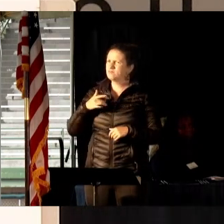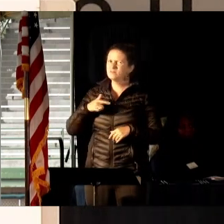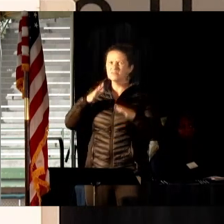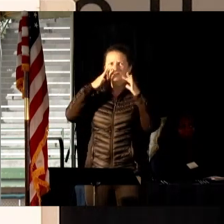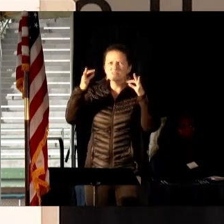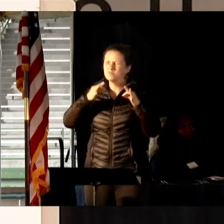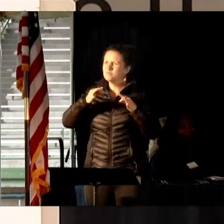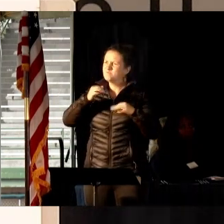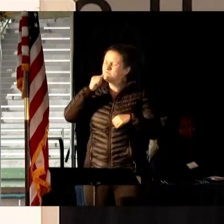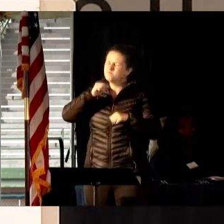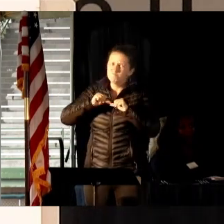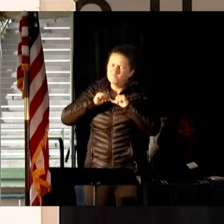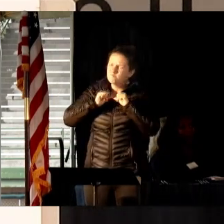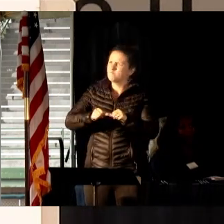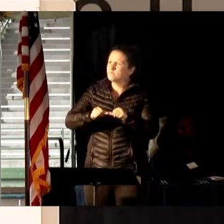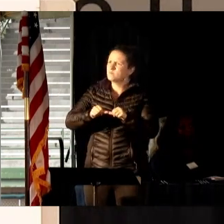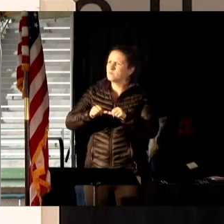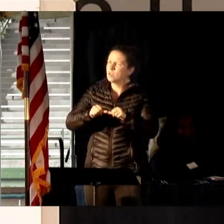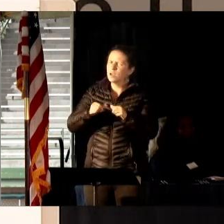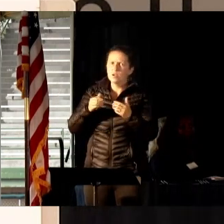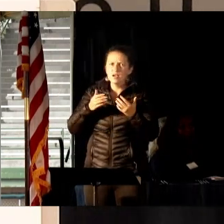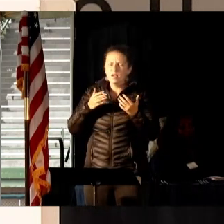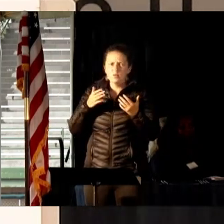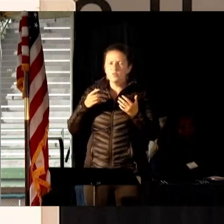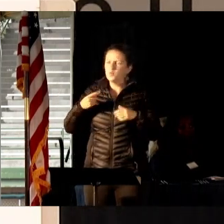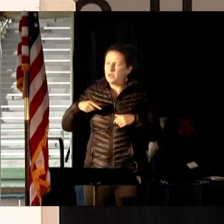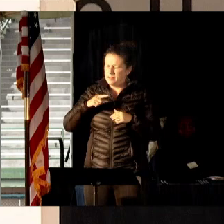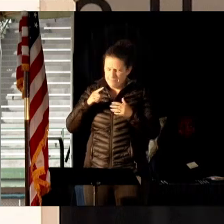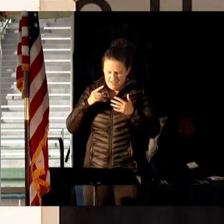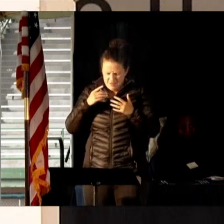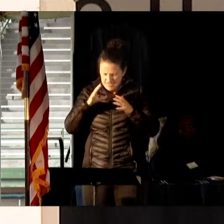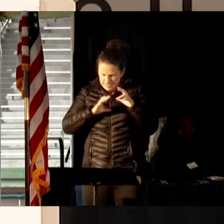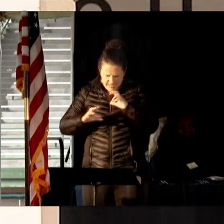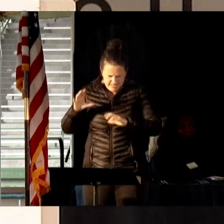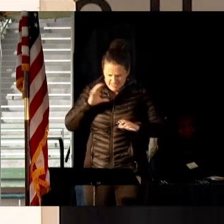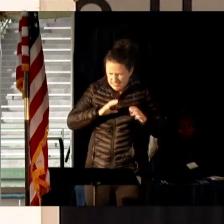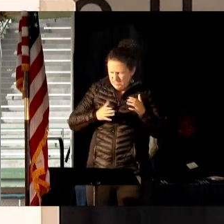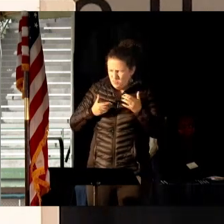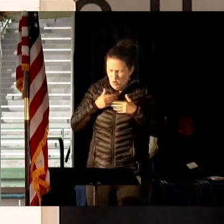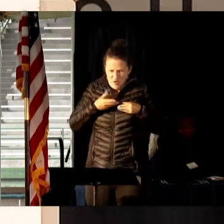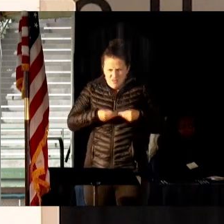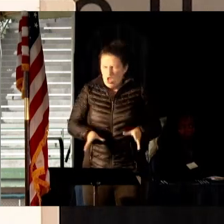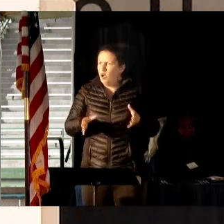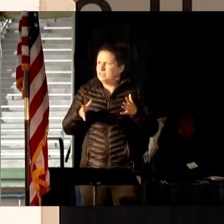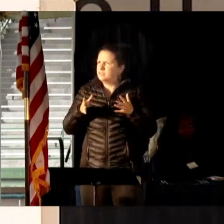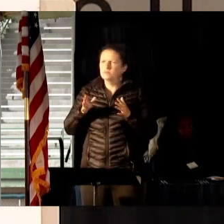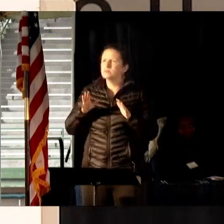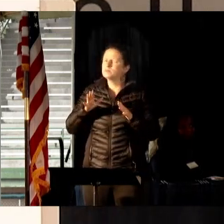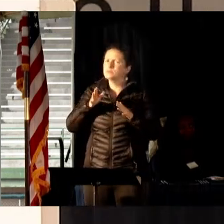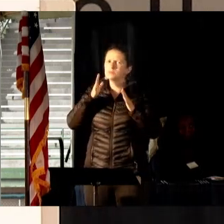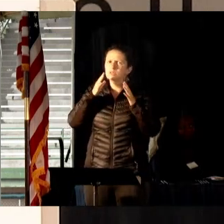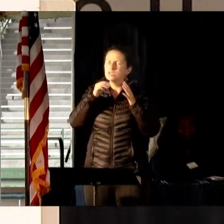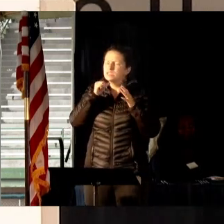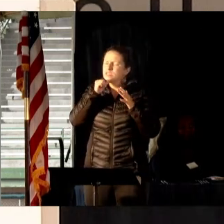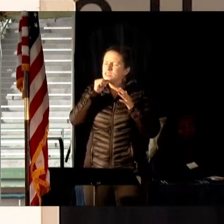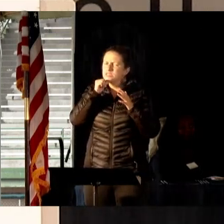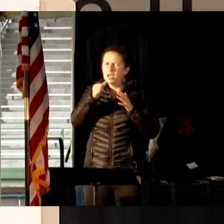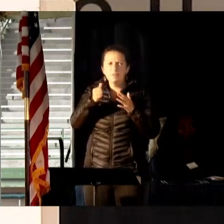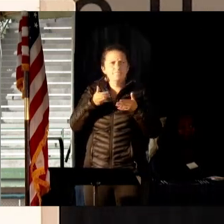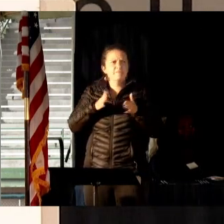came back together, we found it in ourselves to start to rebuild what had been lost. We refused to let our community stay in shambles and